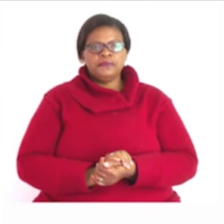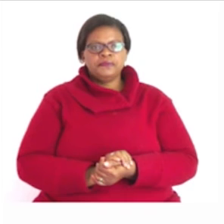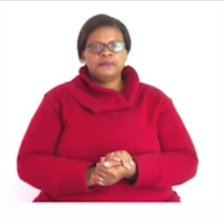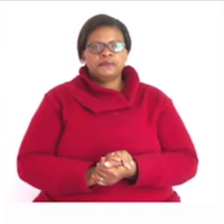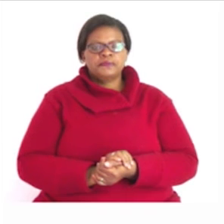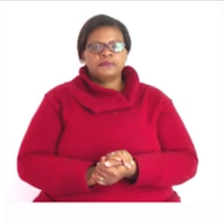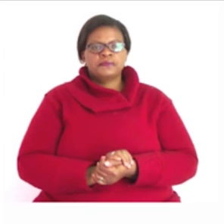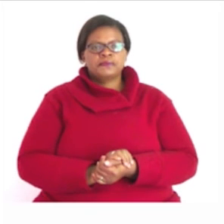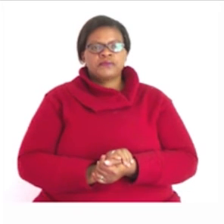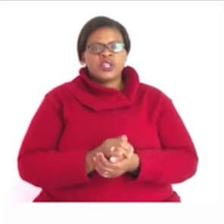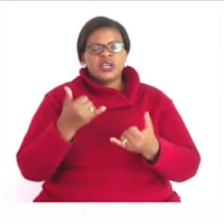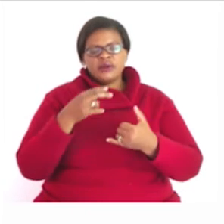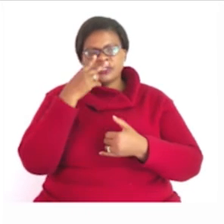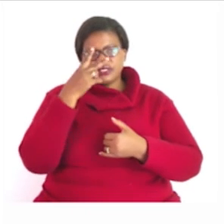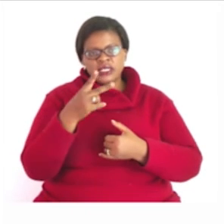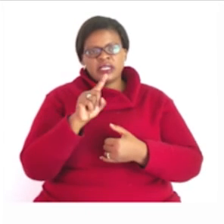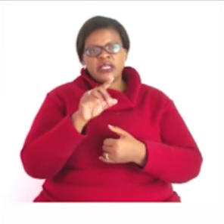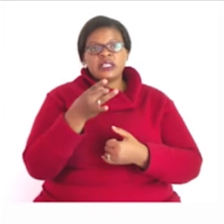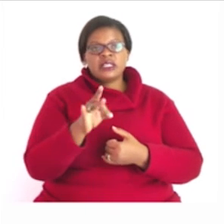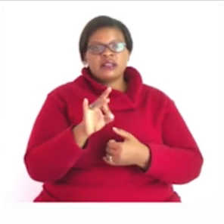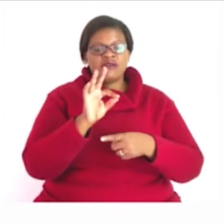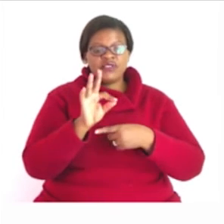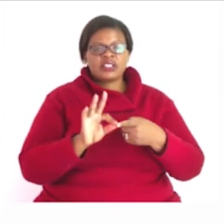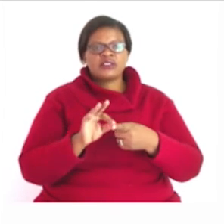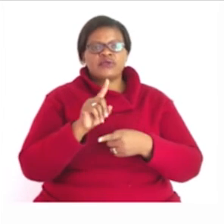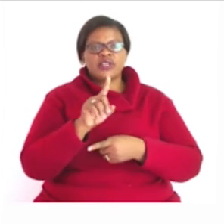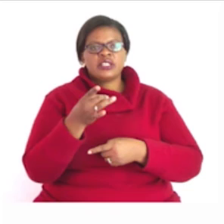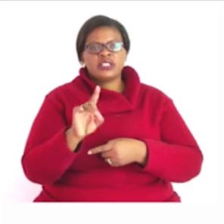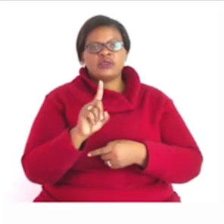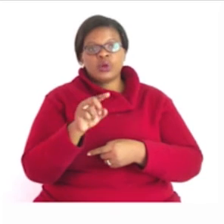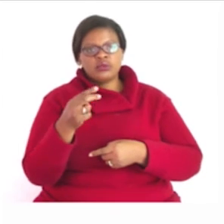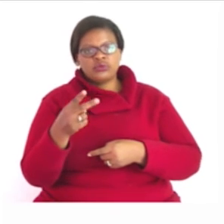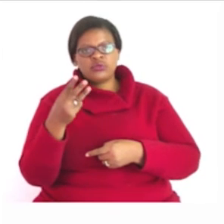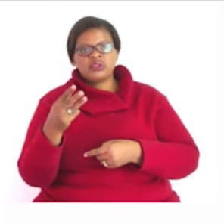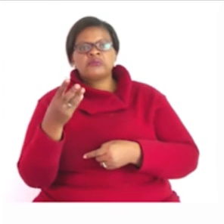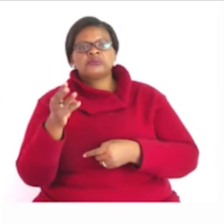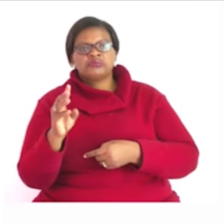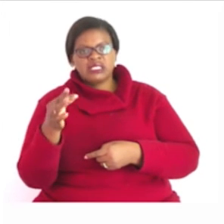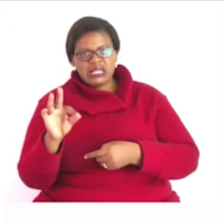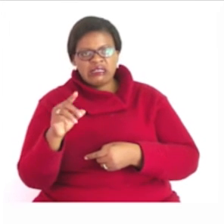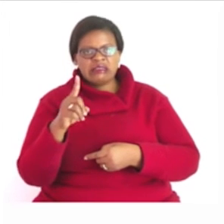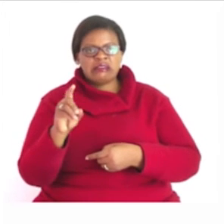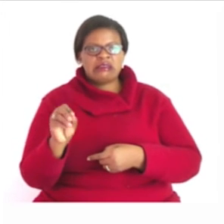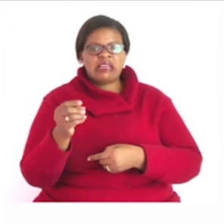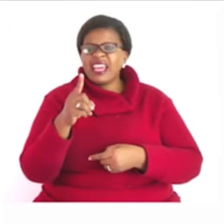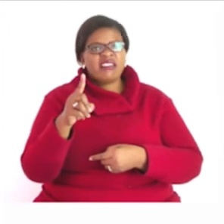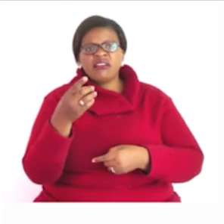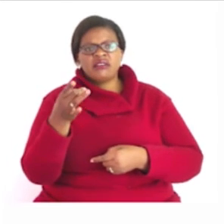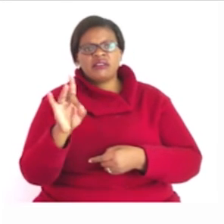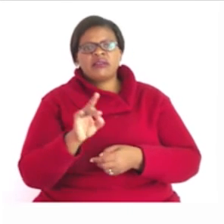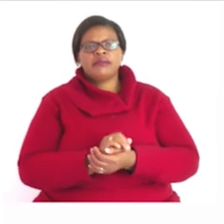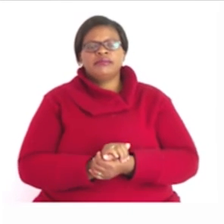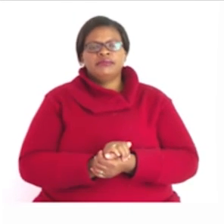Now, if we look at 18, the factors of 18 is 1, 2, 3, 6, 9, and 18, which is